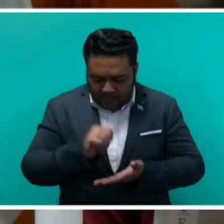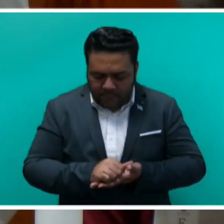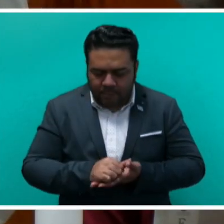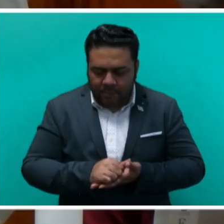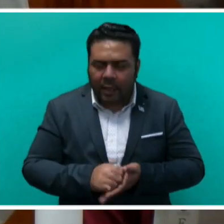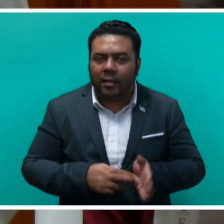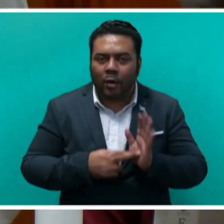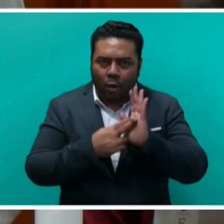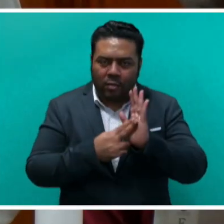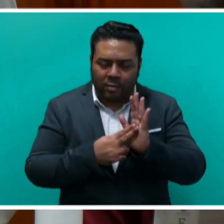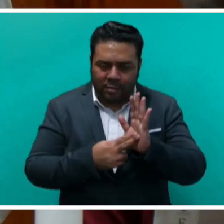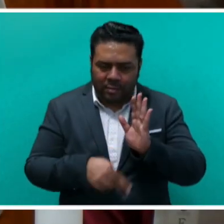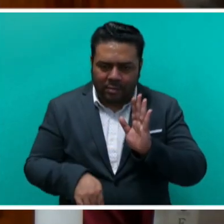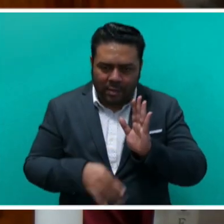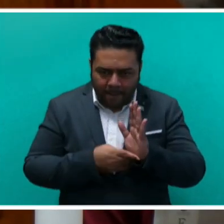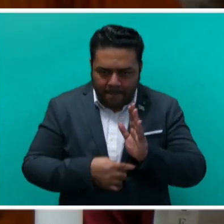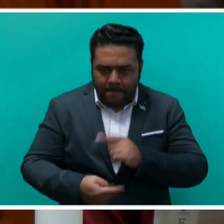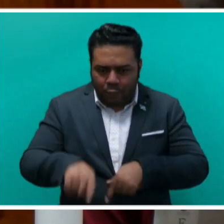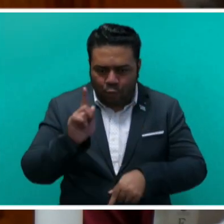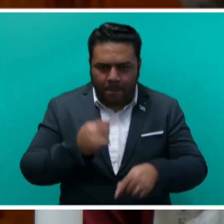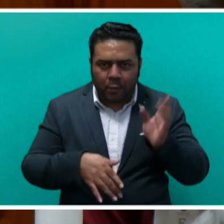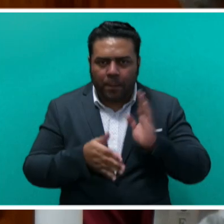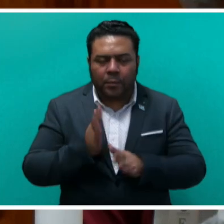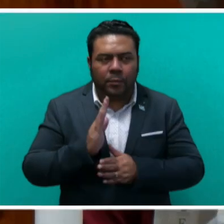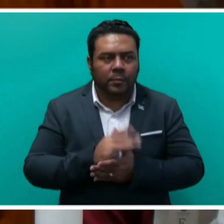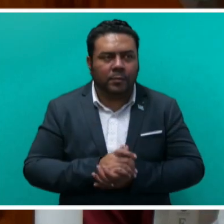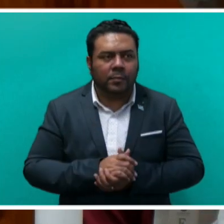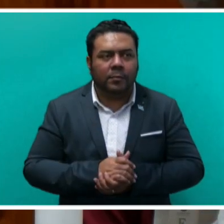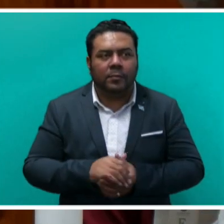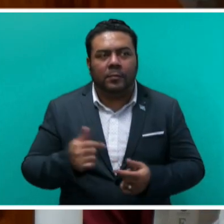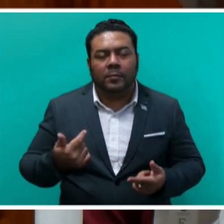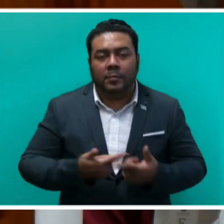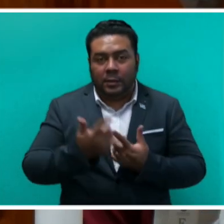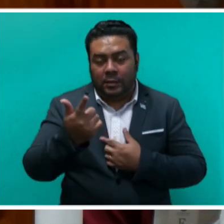north, sir. In fact, there's already one big name